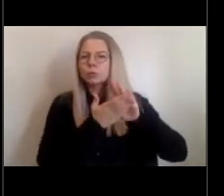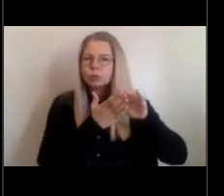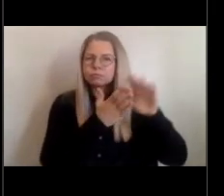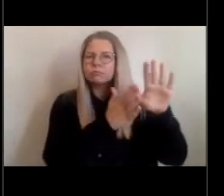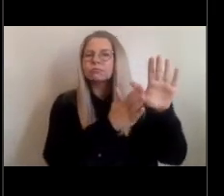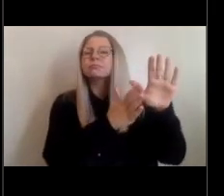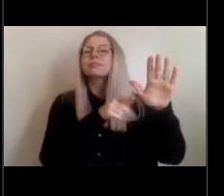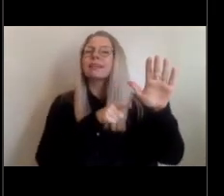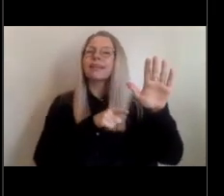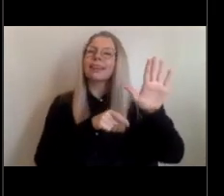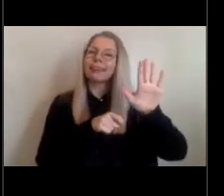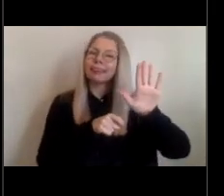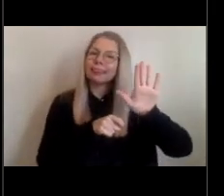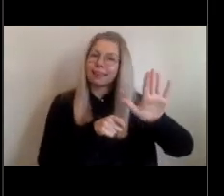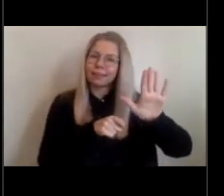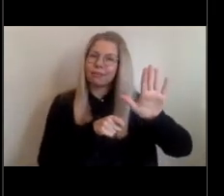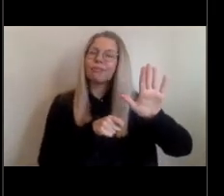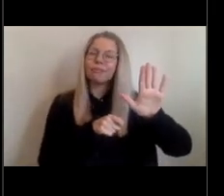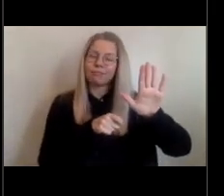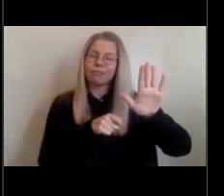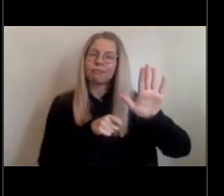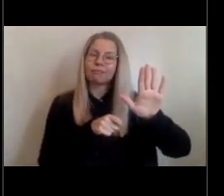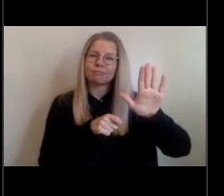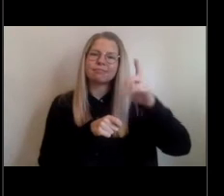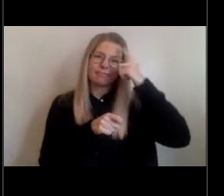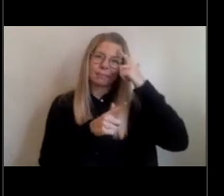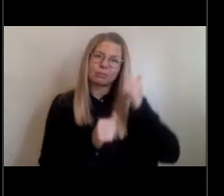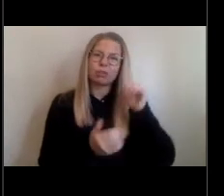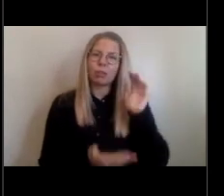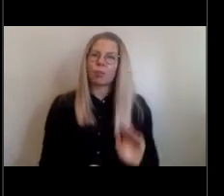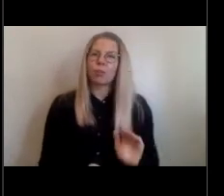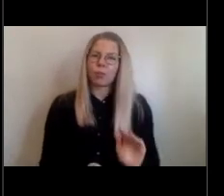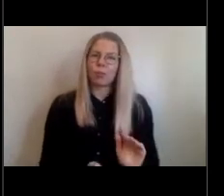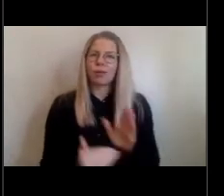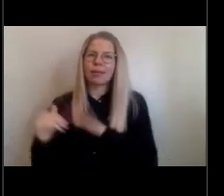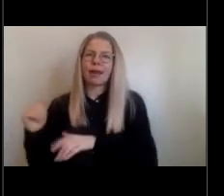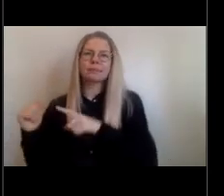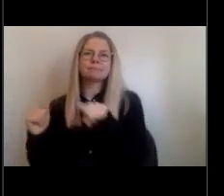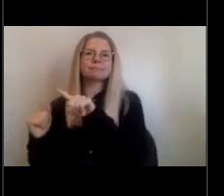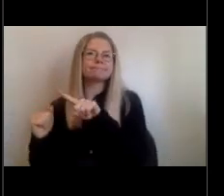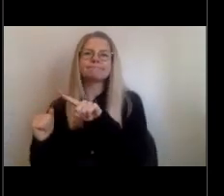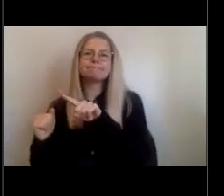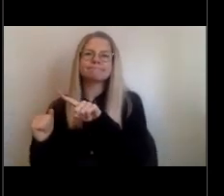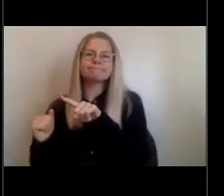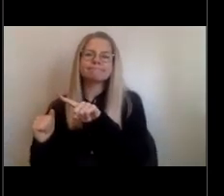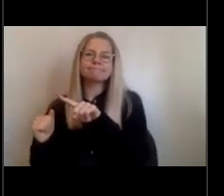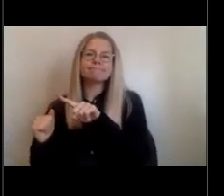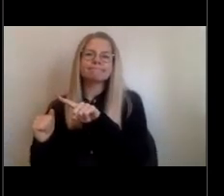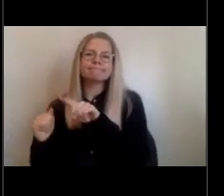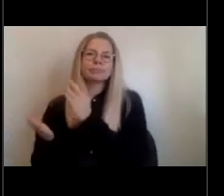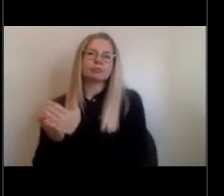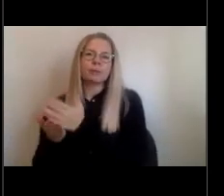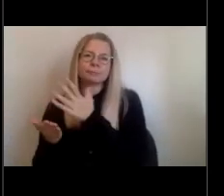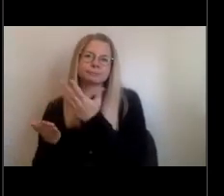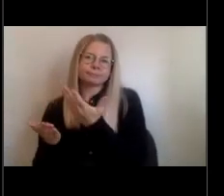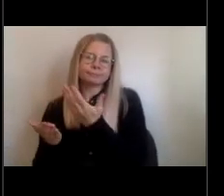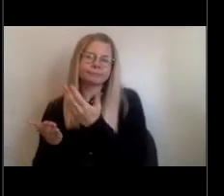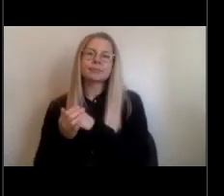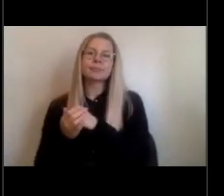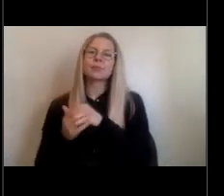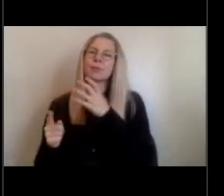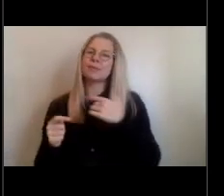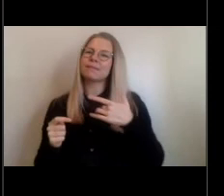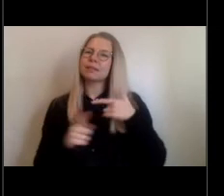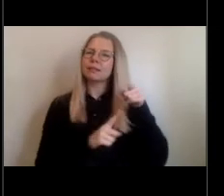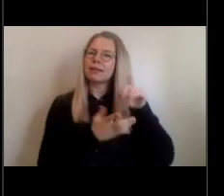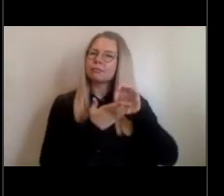that building up that extra education gives you kind of a reserve in your brain. It helps your brain operate effectively, even if there is some kind